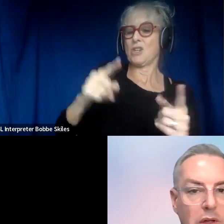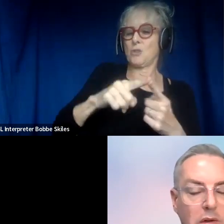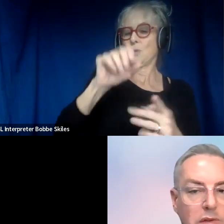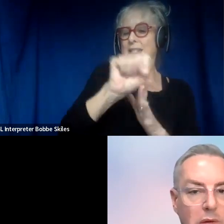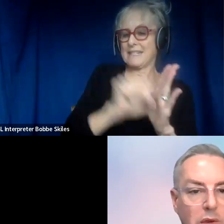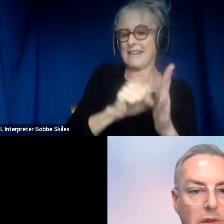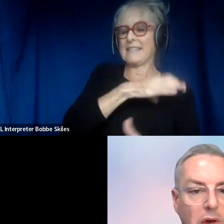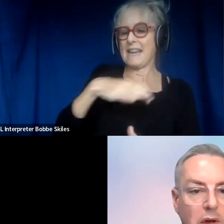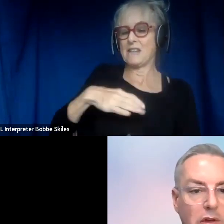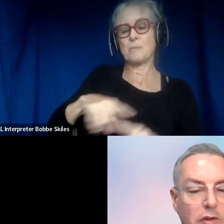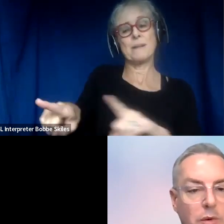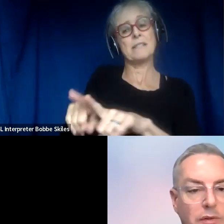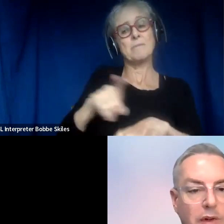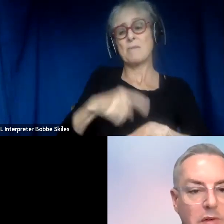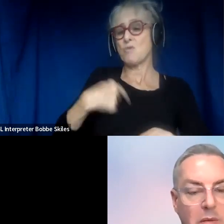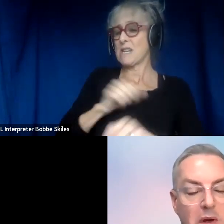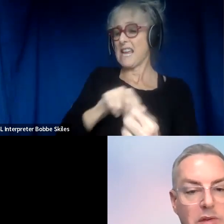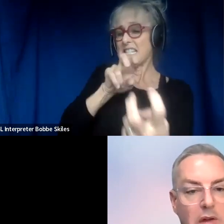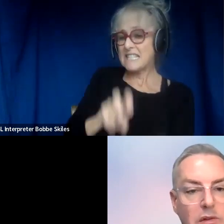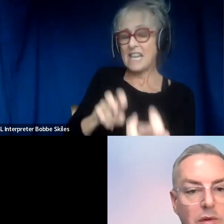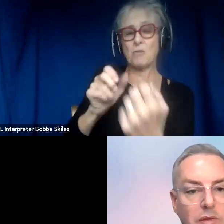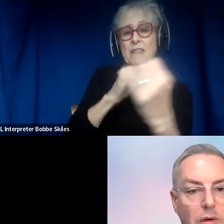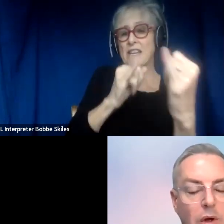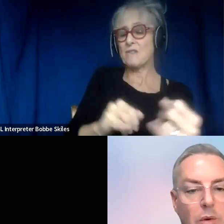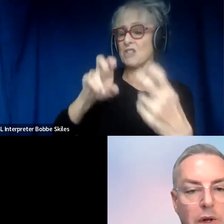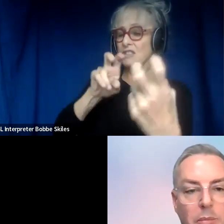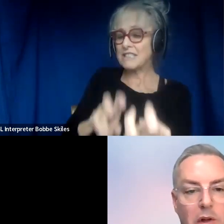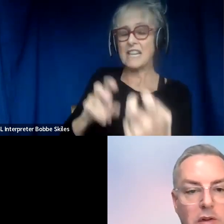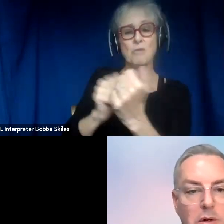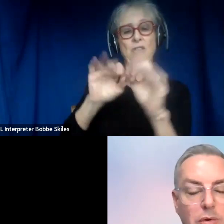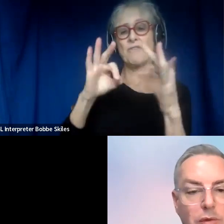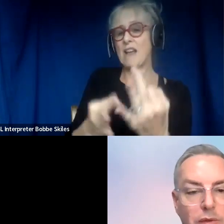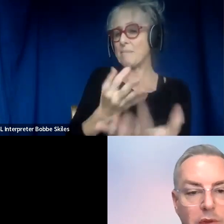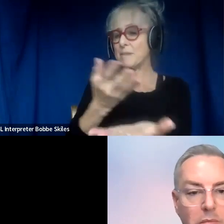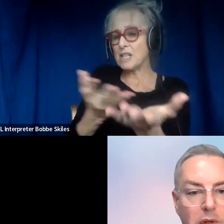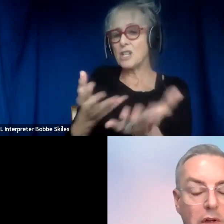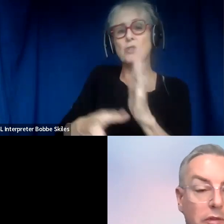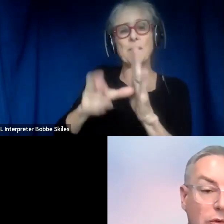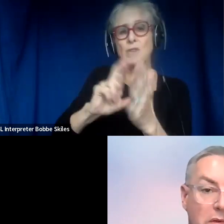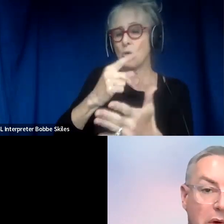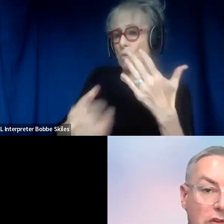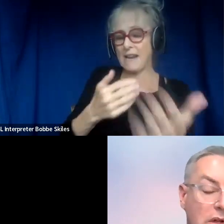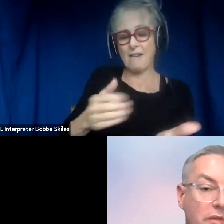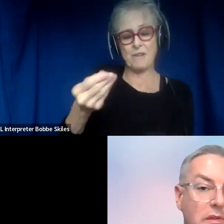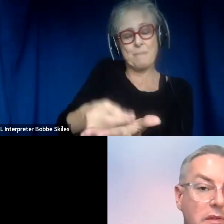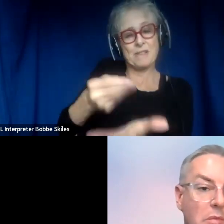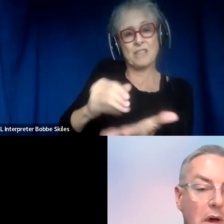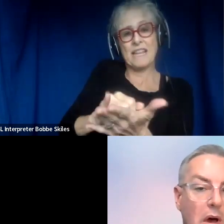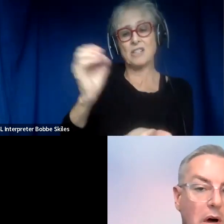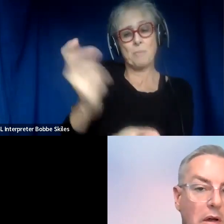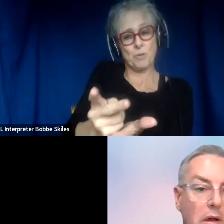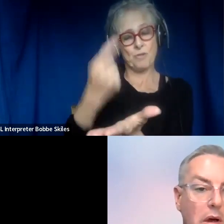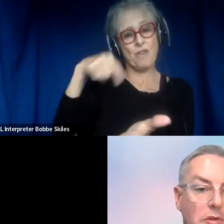also can sit with an individuals or family side by side to review whatever budget has been approved for them in their individualized budget and advise